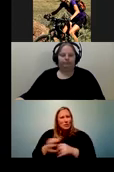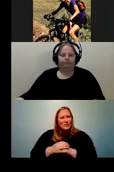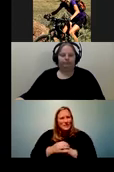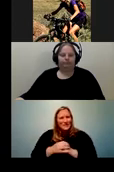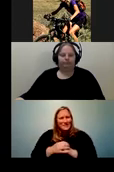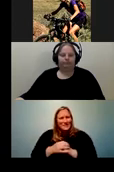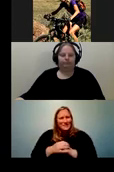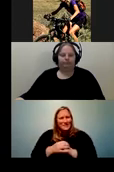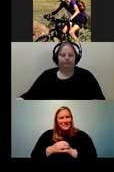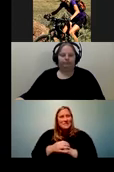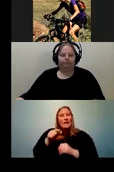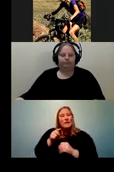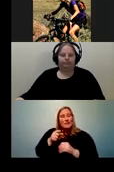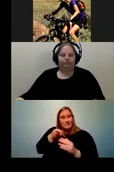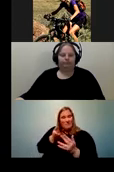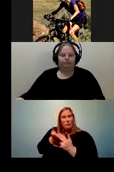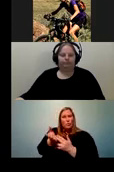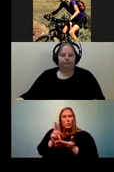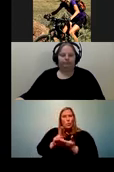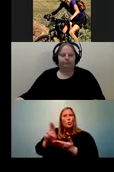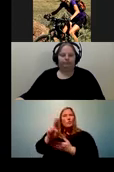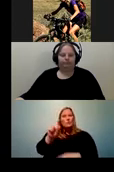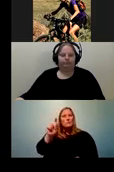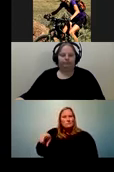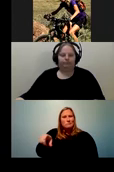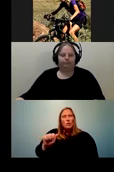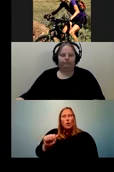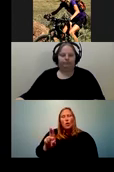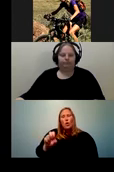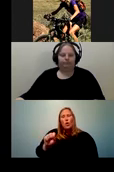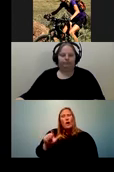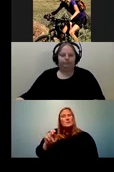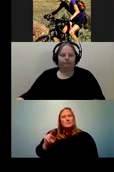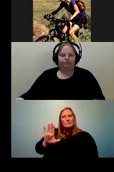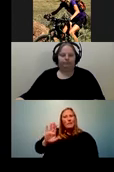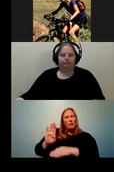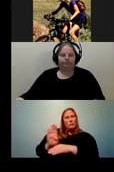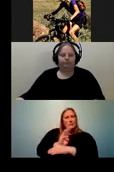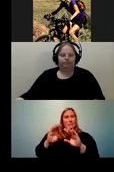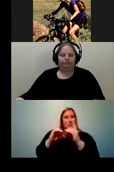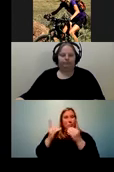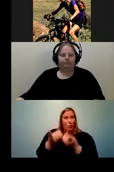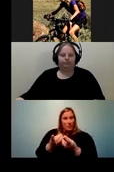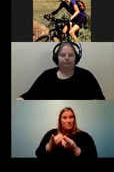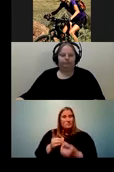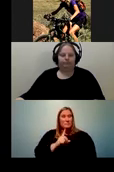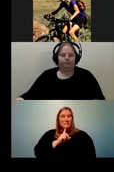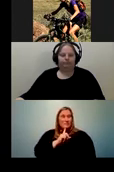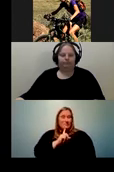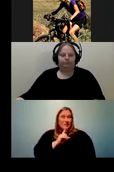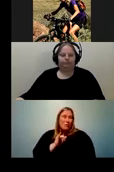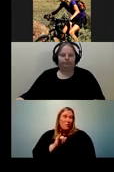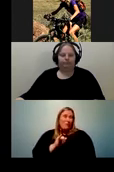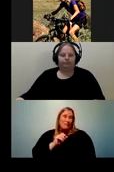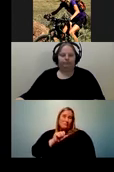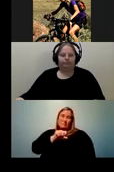this through the University of Texas at Austin through their business department. And I really love these four steps,